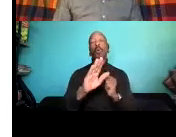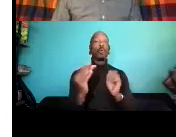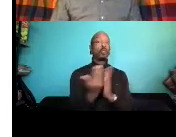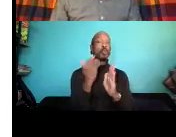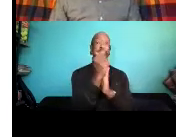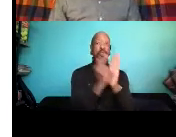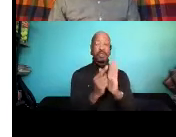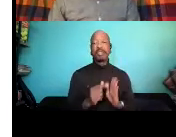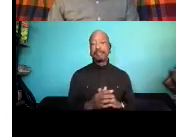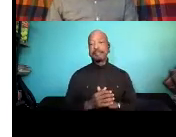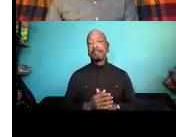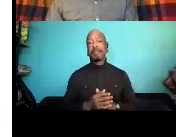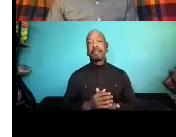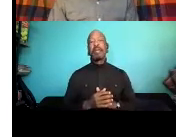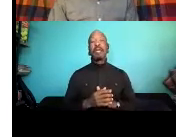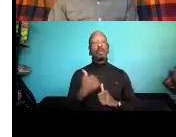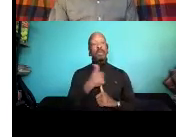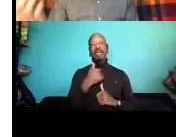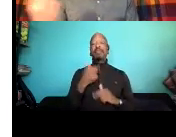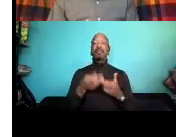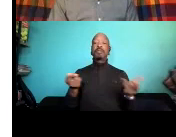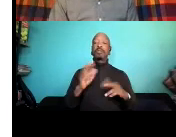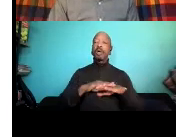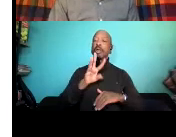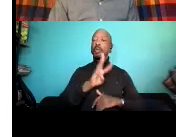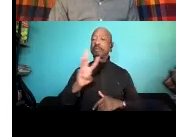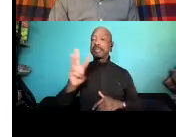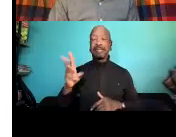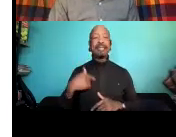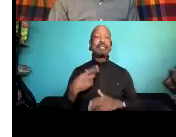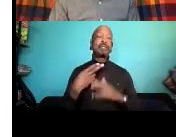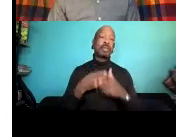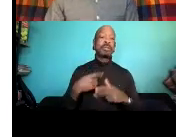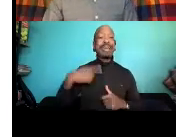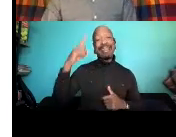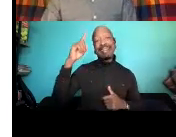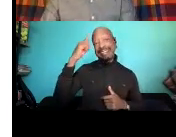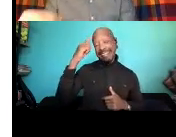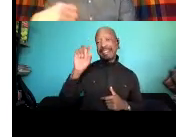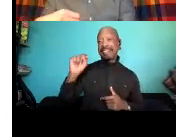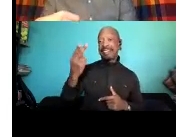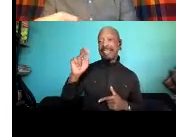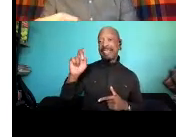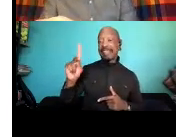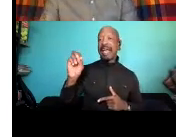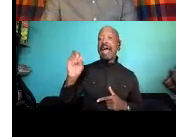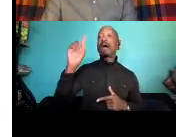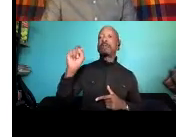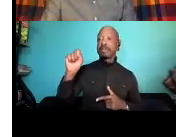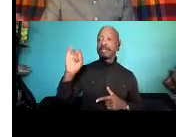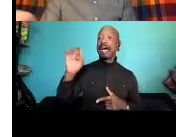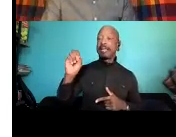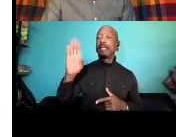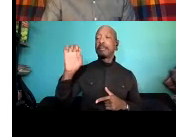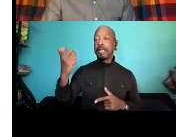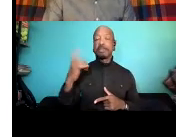have a resource on our website called, in our Think Outside the Box manual, called 28 Questions to Consider